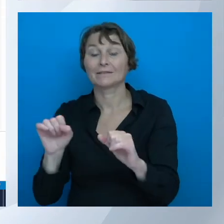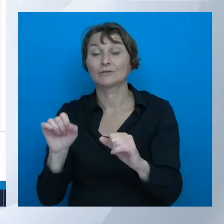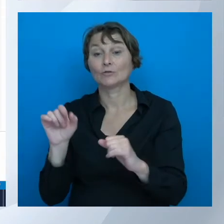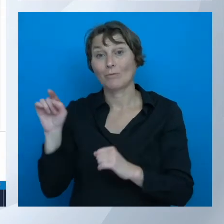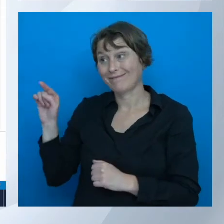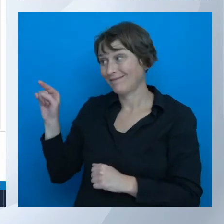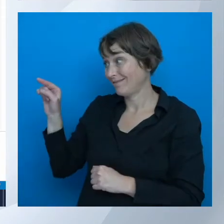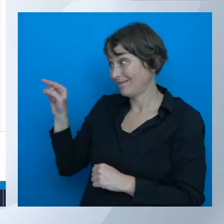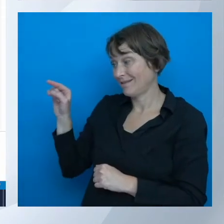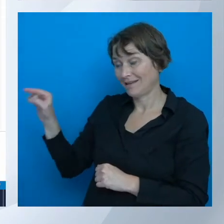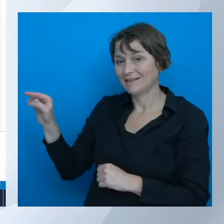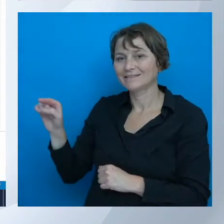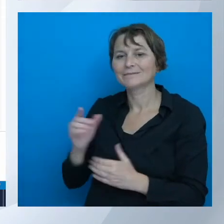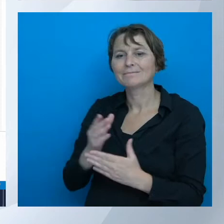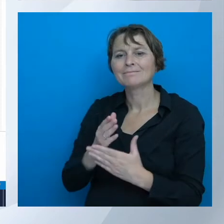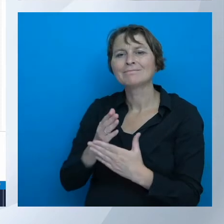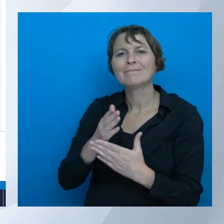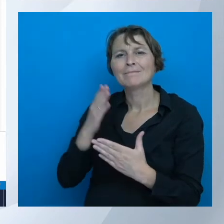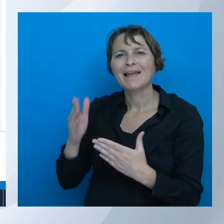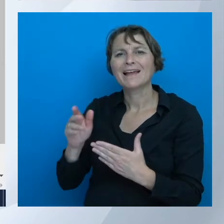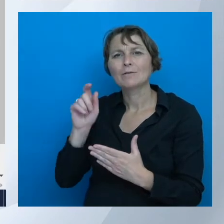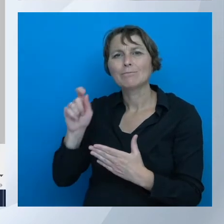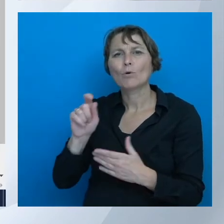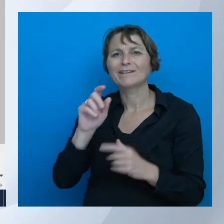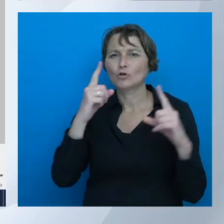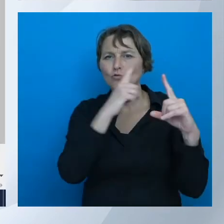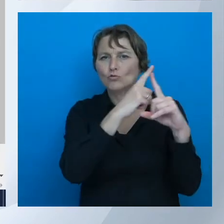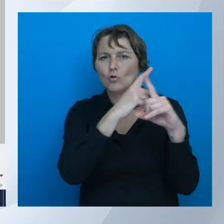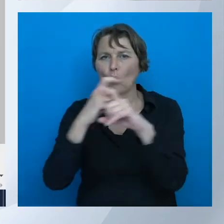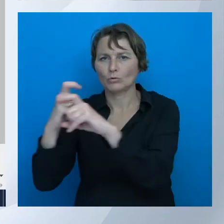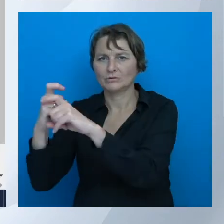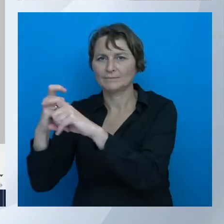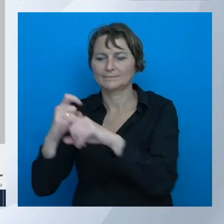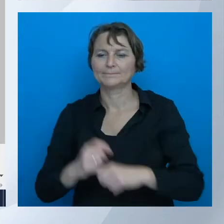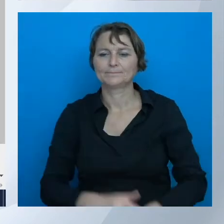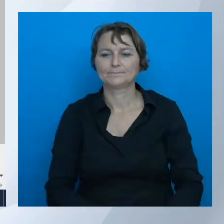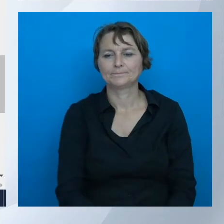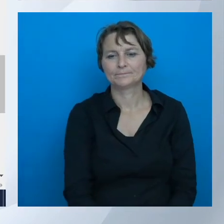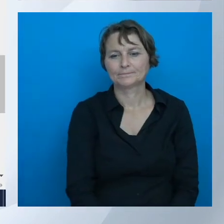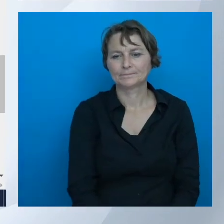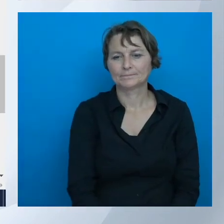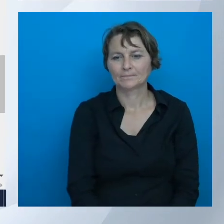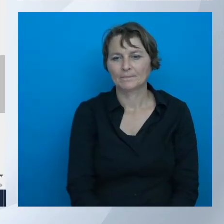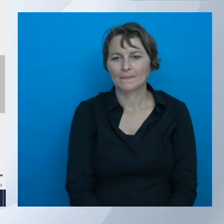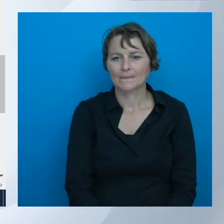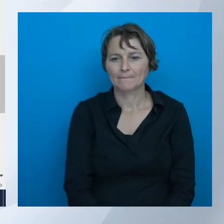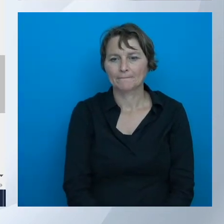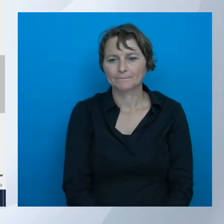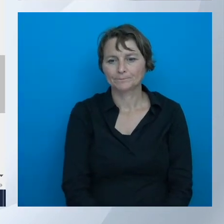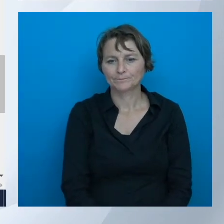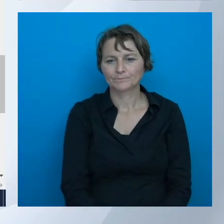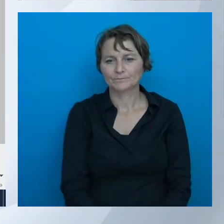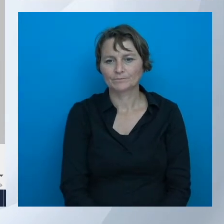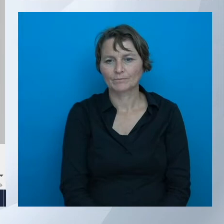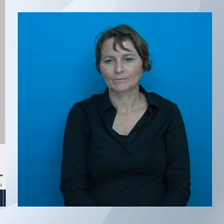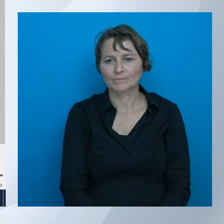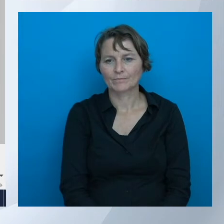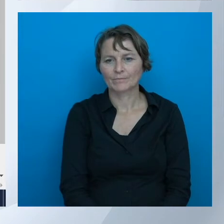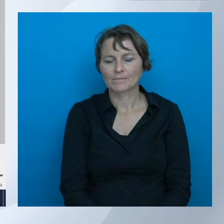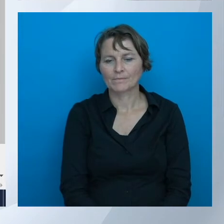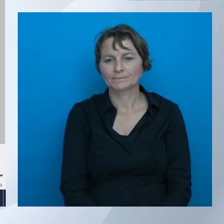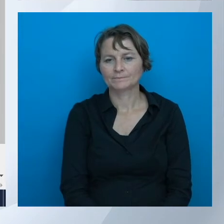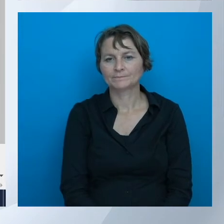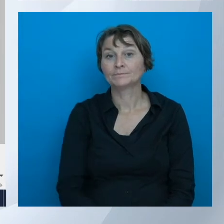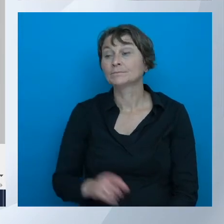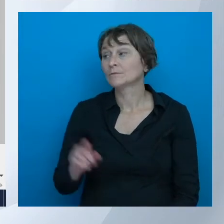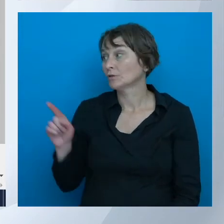code, here you can see, and I can specify that. That means that the React Graph application registration is